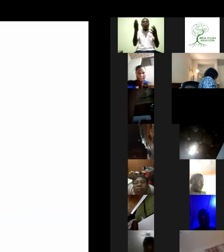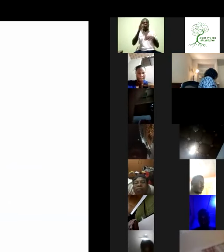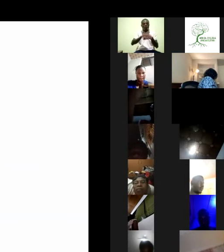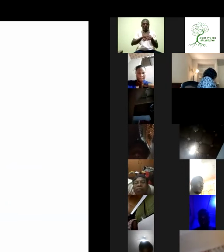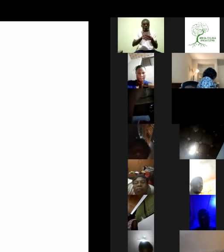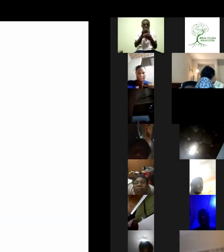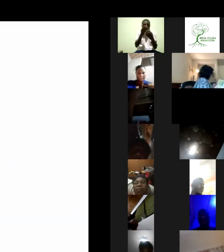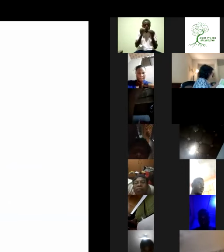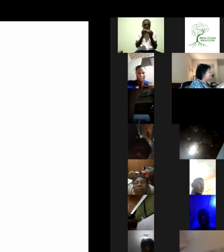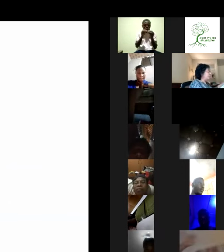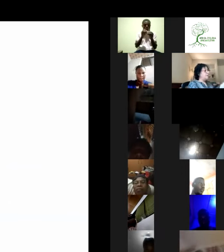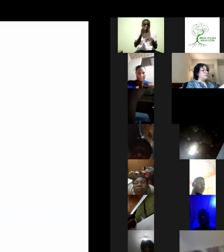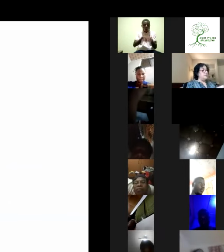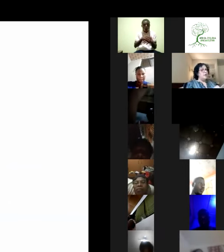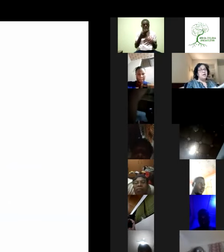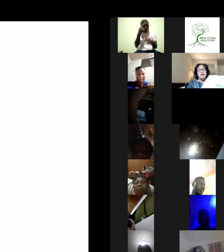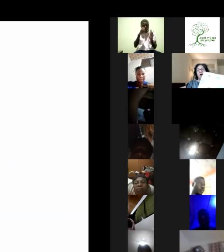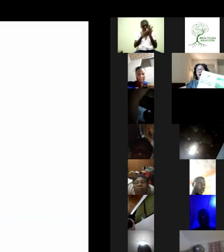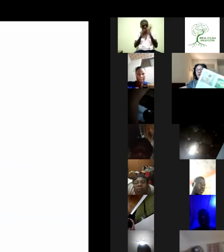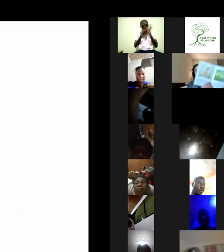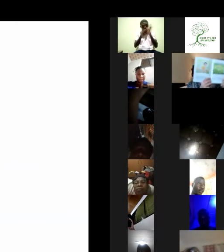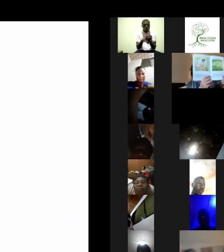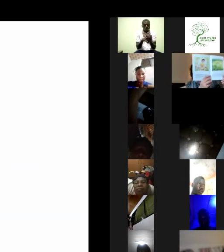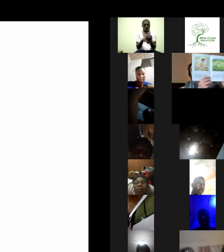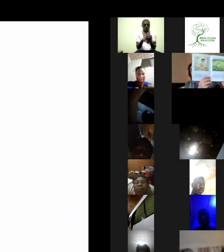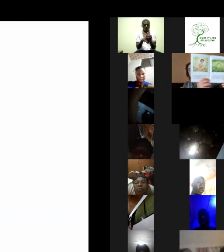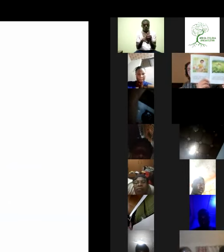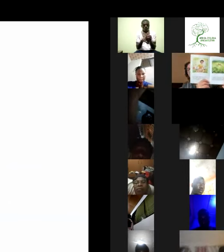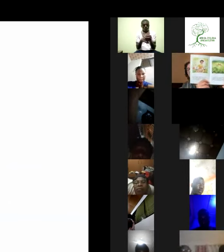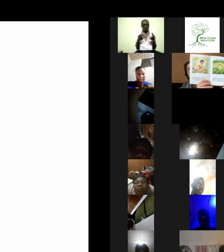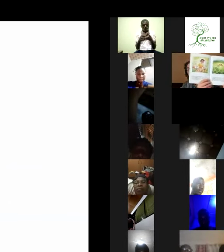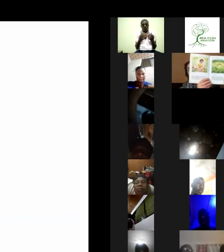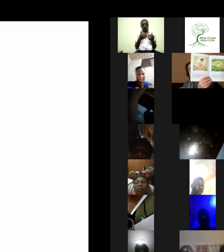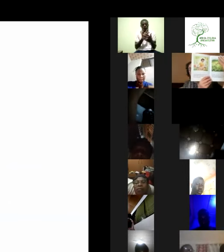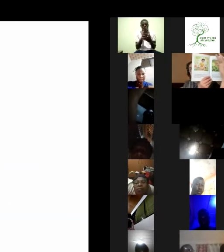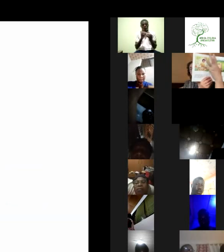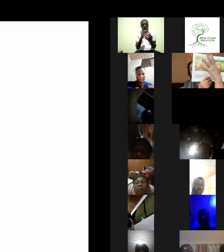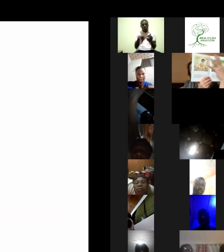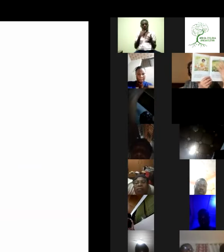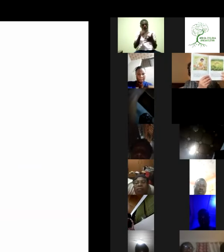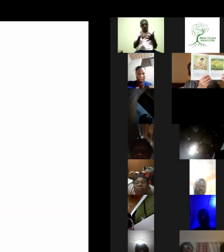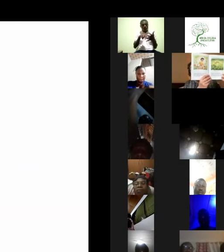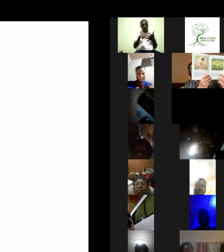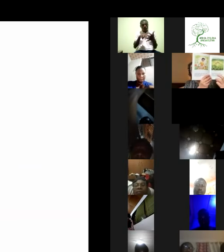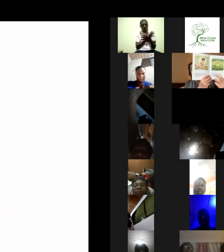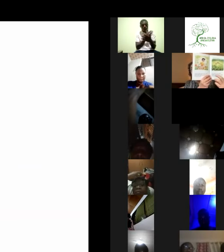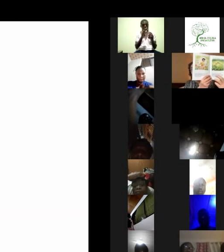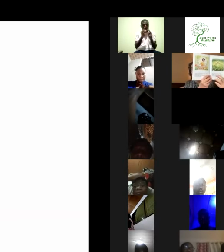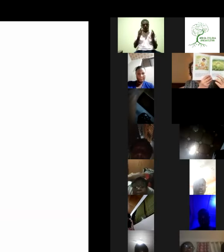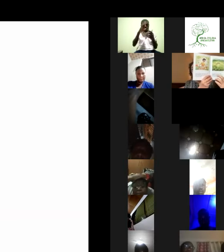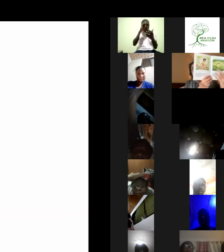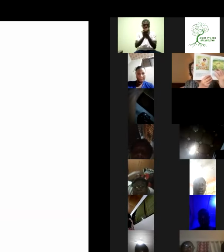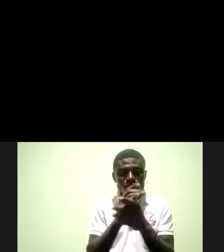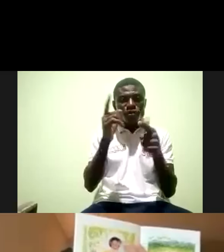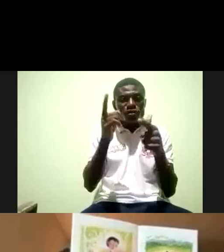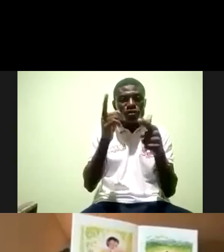a page, for example, ideal book is like this. When we are reading, there's a big picture and less